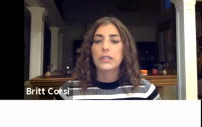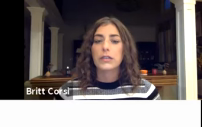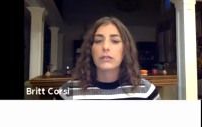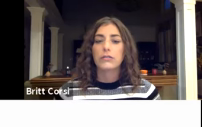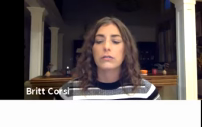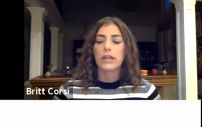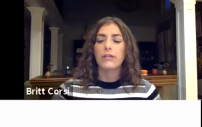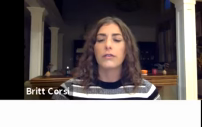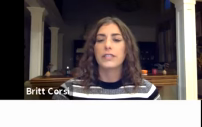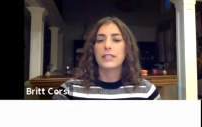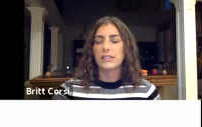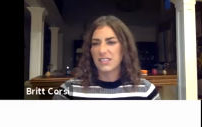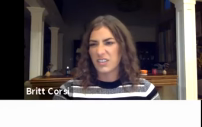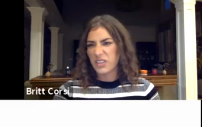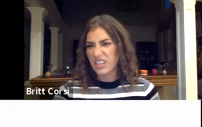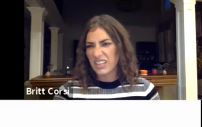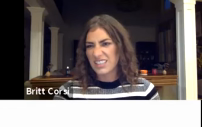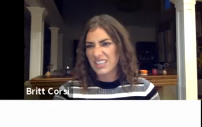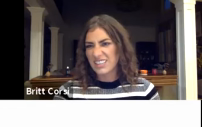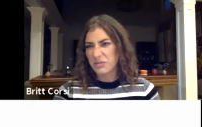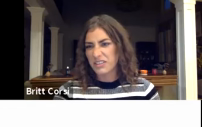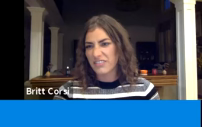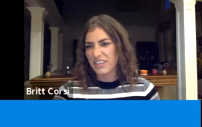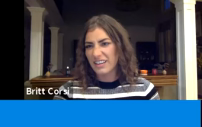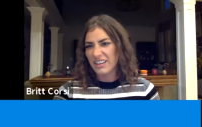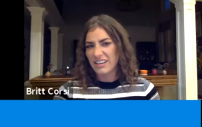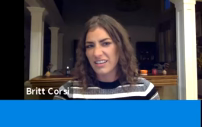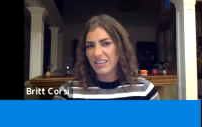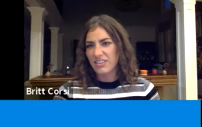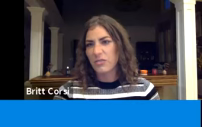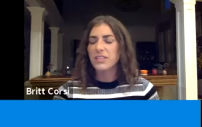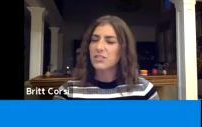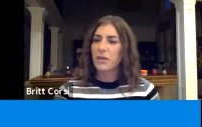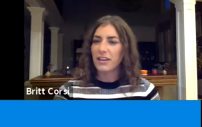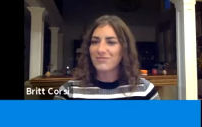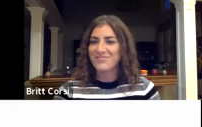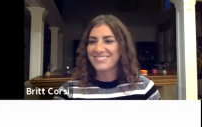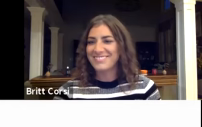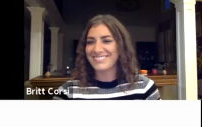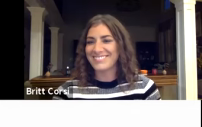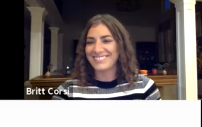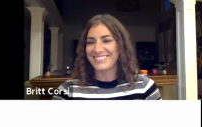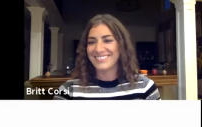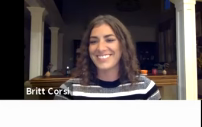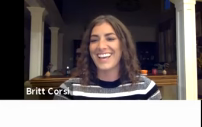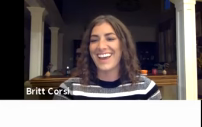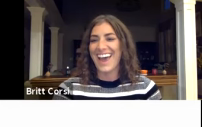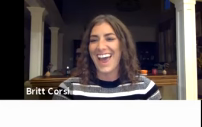let's see. I don't know if it's next. Can we look at next slide? See what if I got it on there? Nope, let's go back.